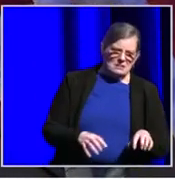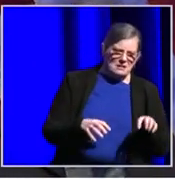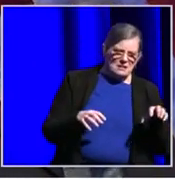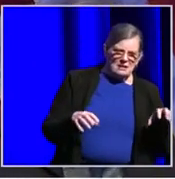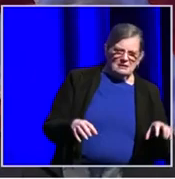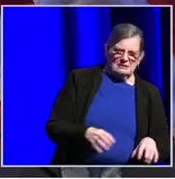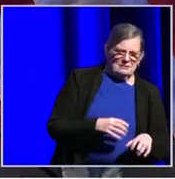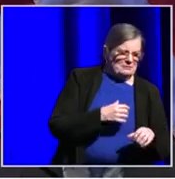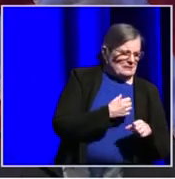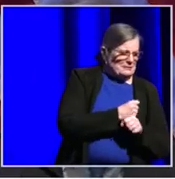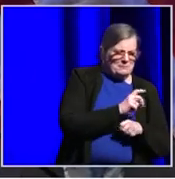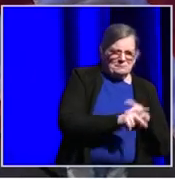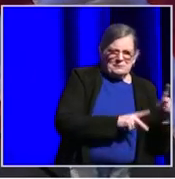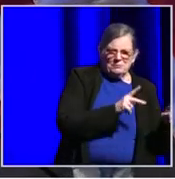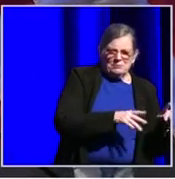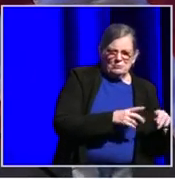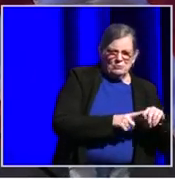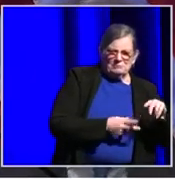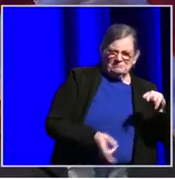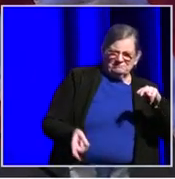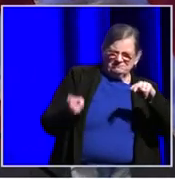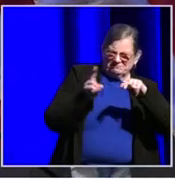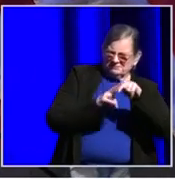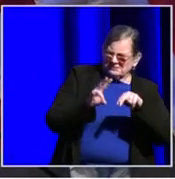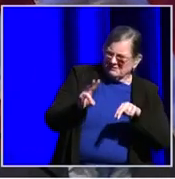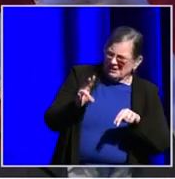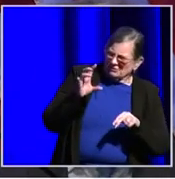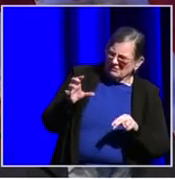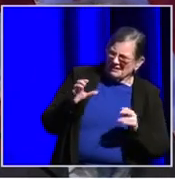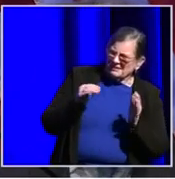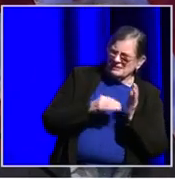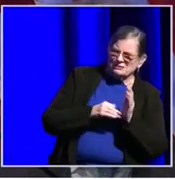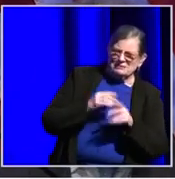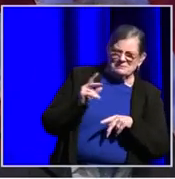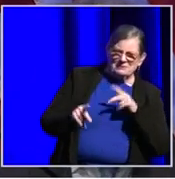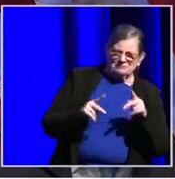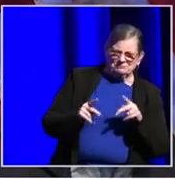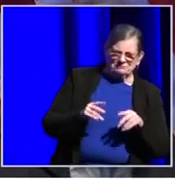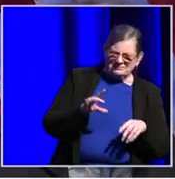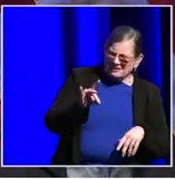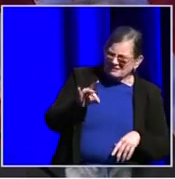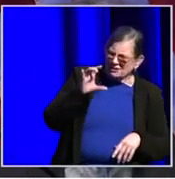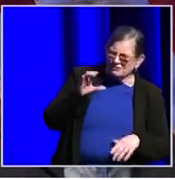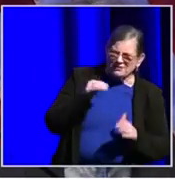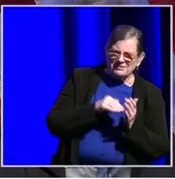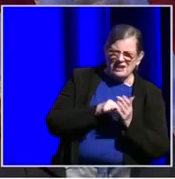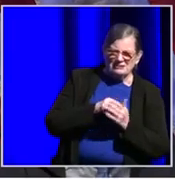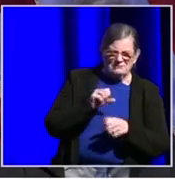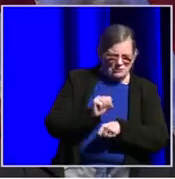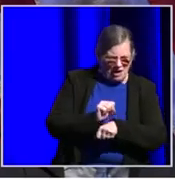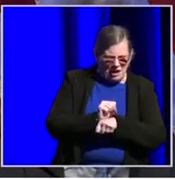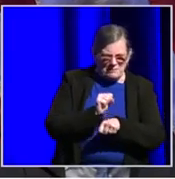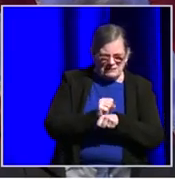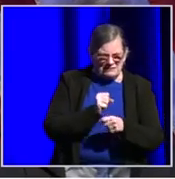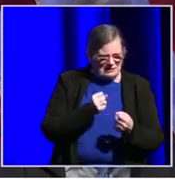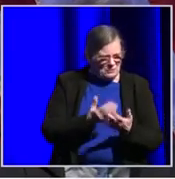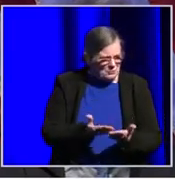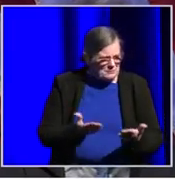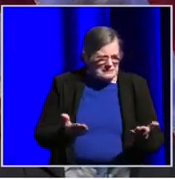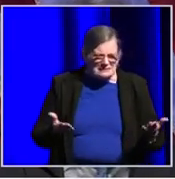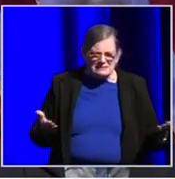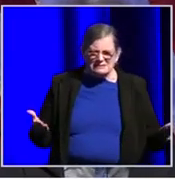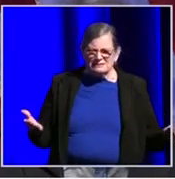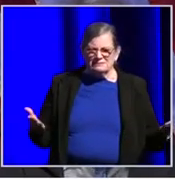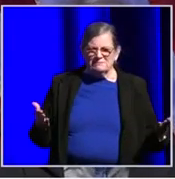crested 700,000. We created an 800,000 job economy. We had a record